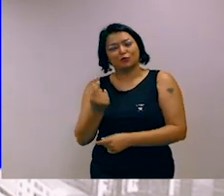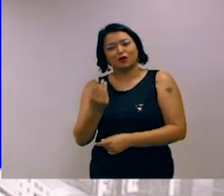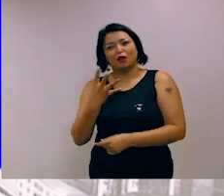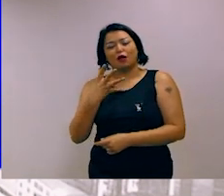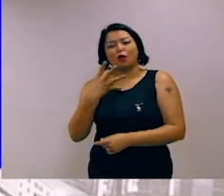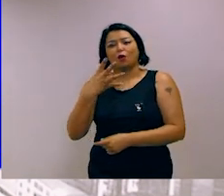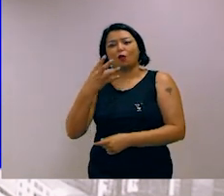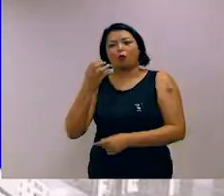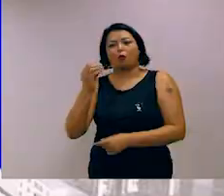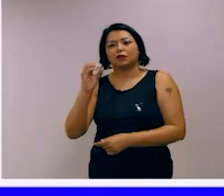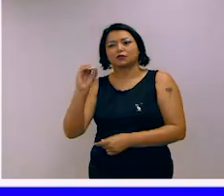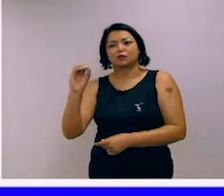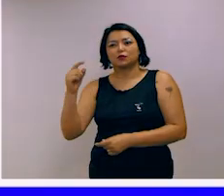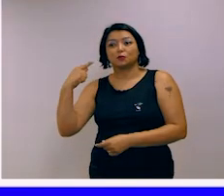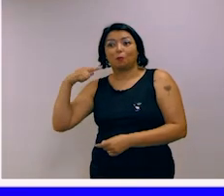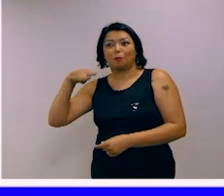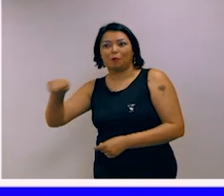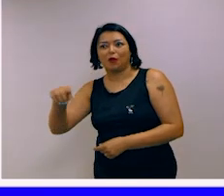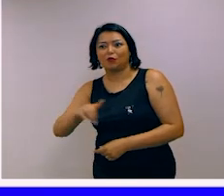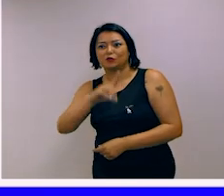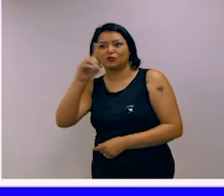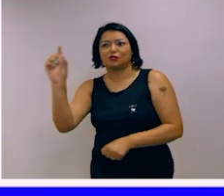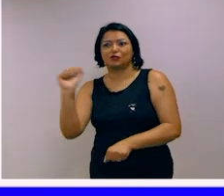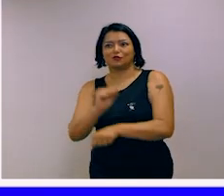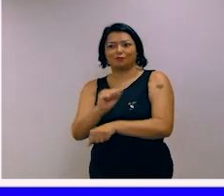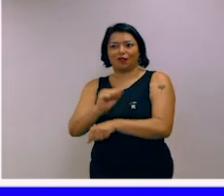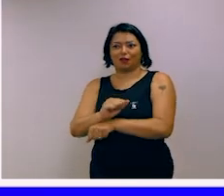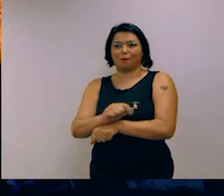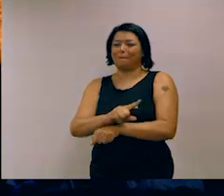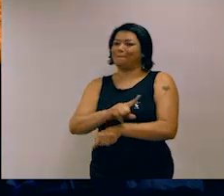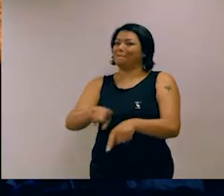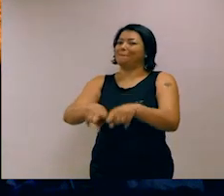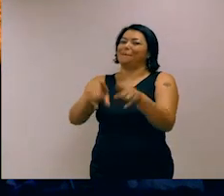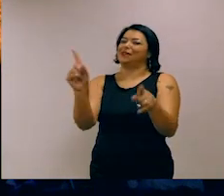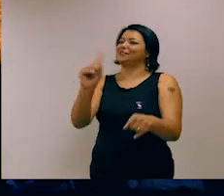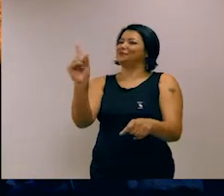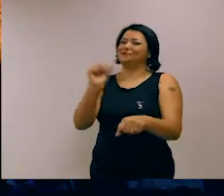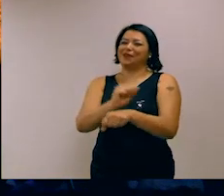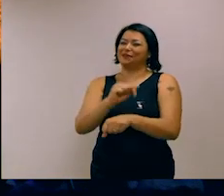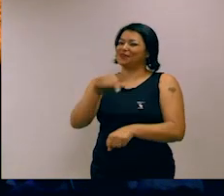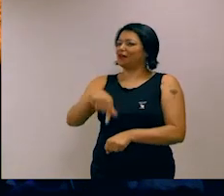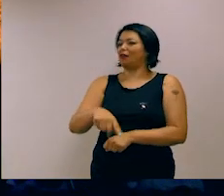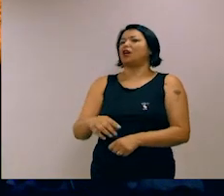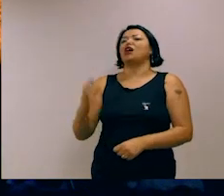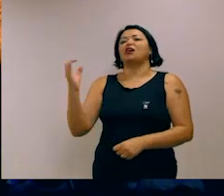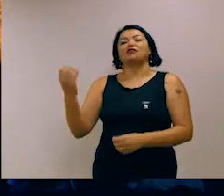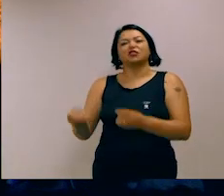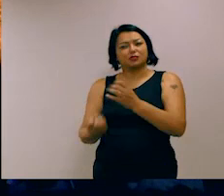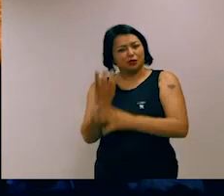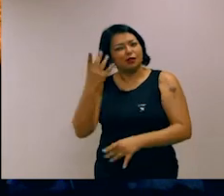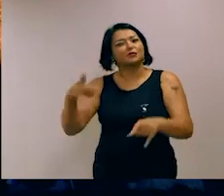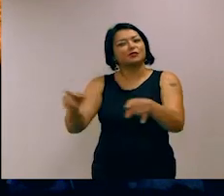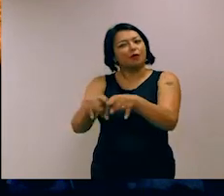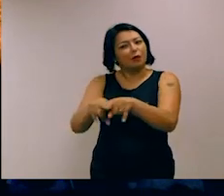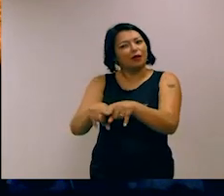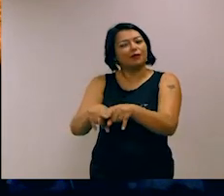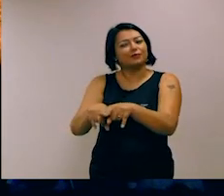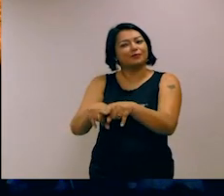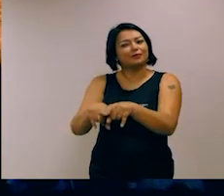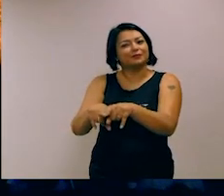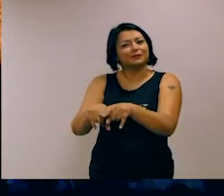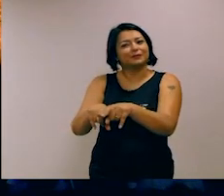But we didn't stop there. We created a complex AI model that took into account everything we knew about the